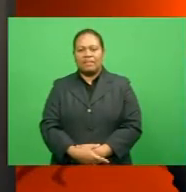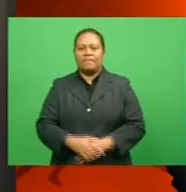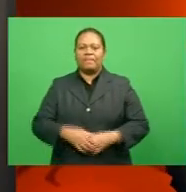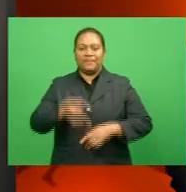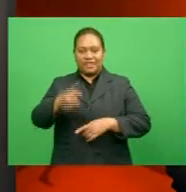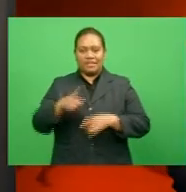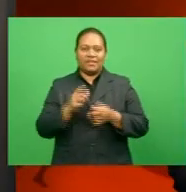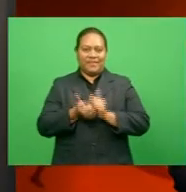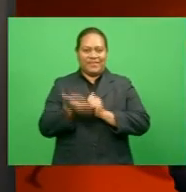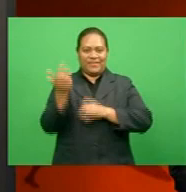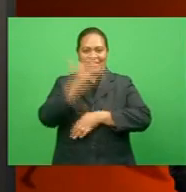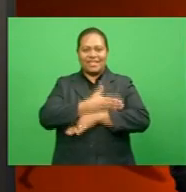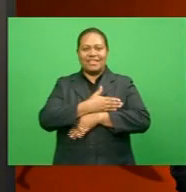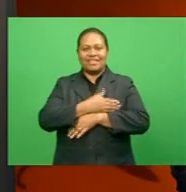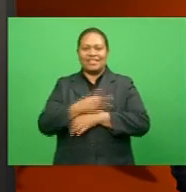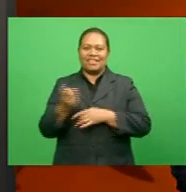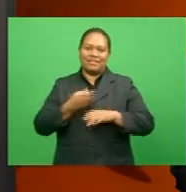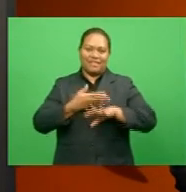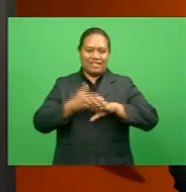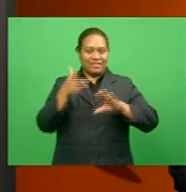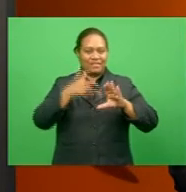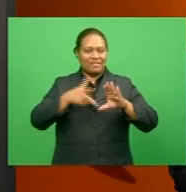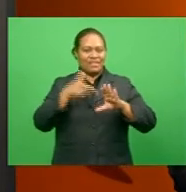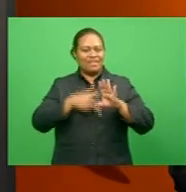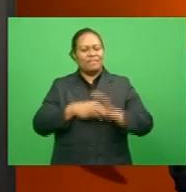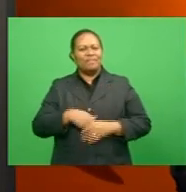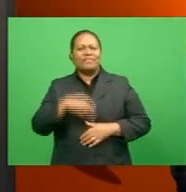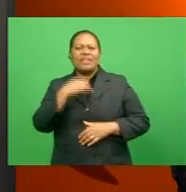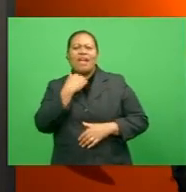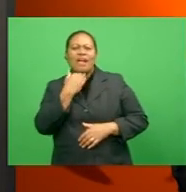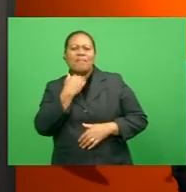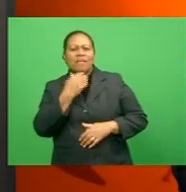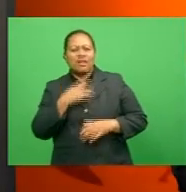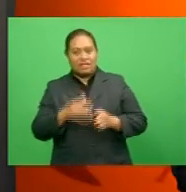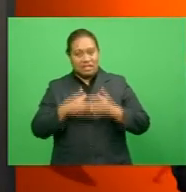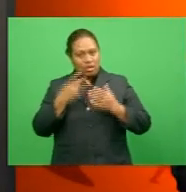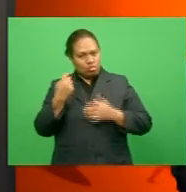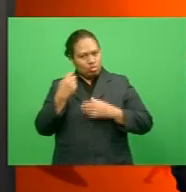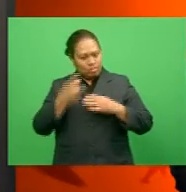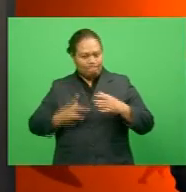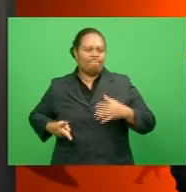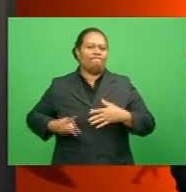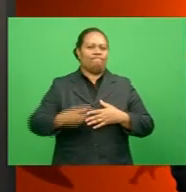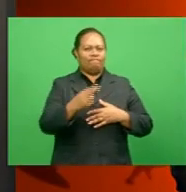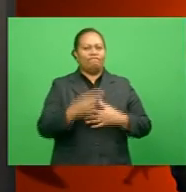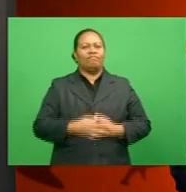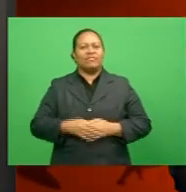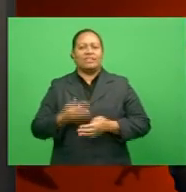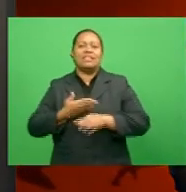That's it from sports tonight. Coming up in new media, Apple is about to launch its latest